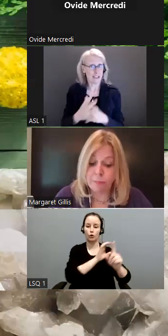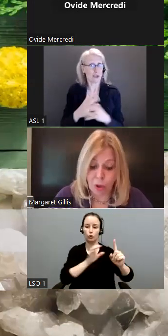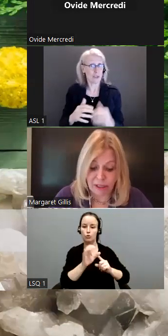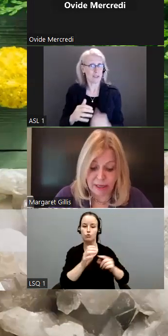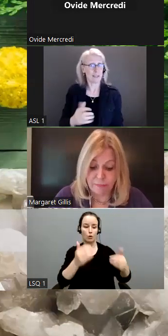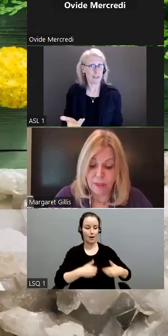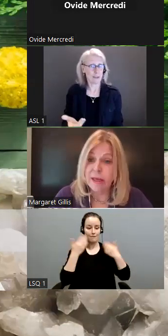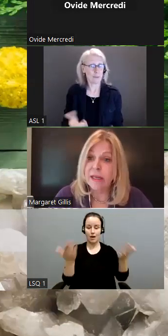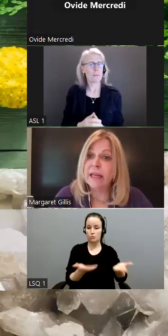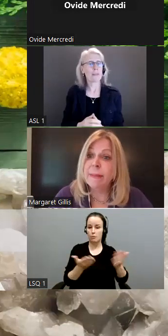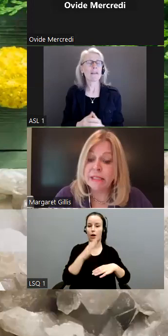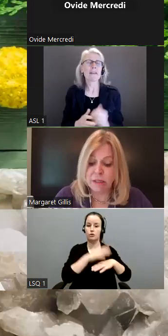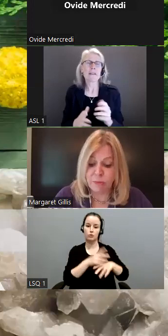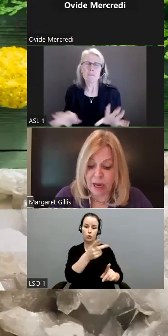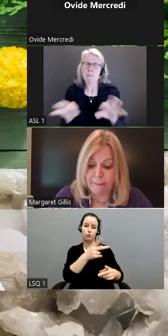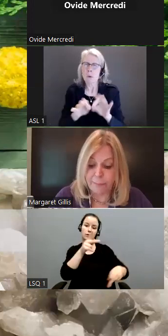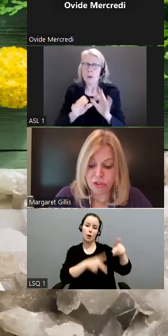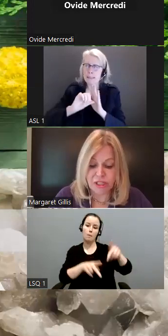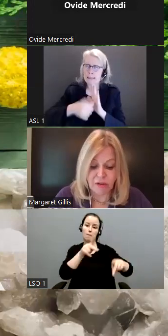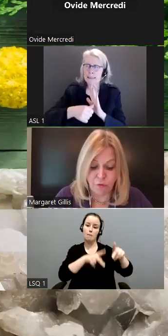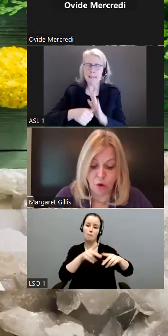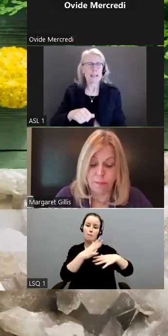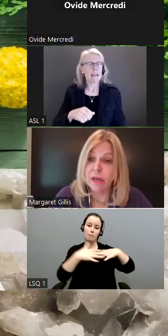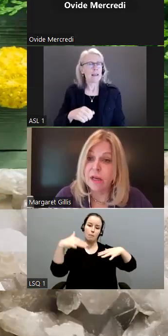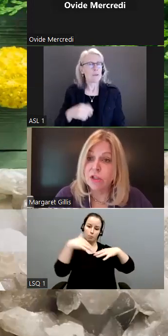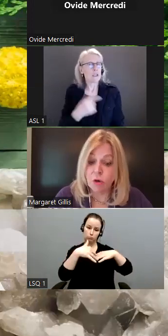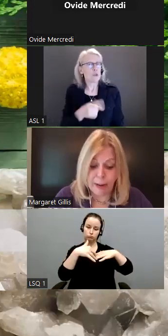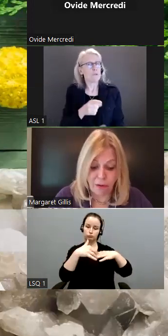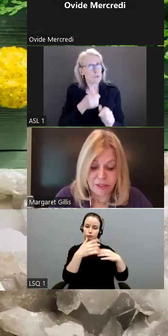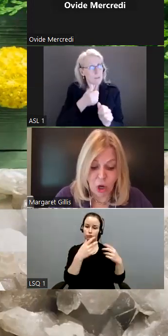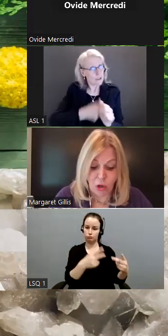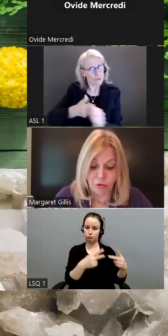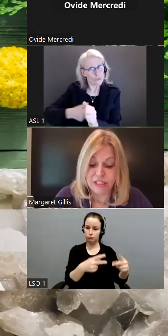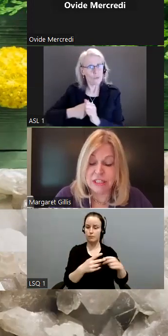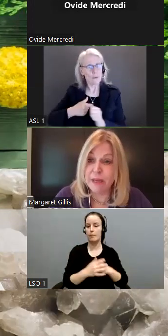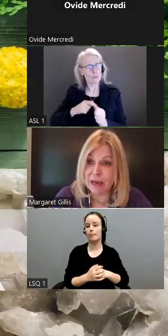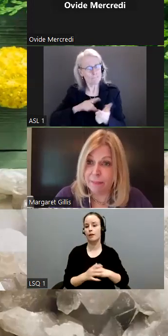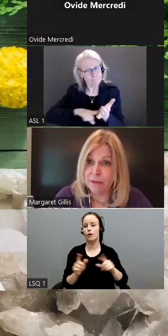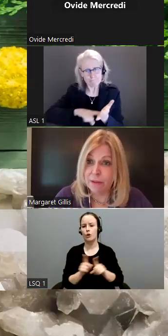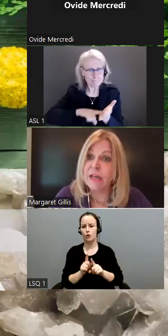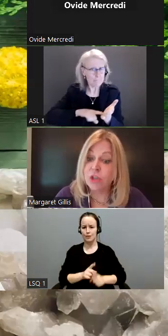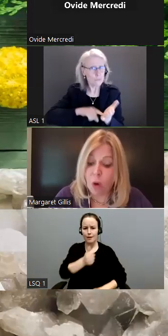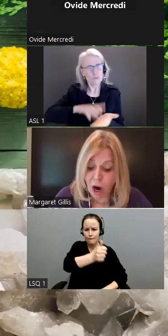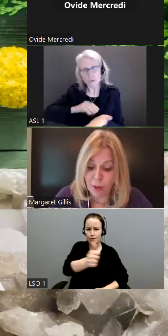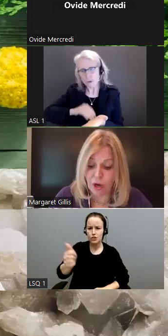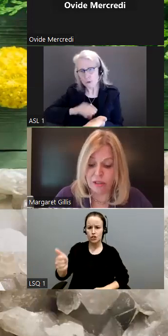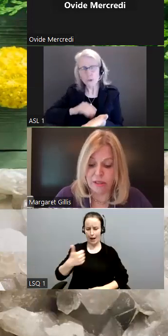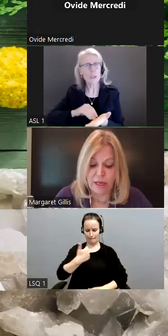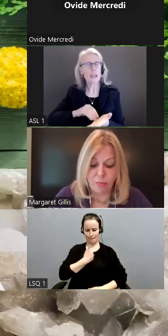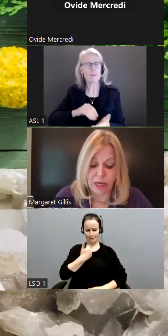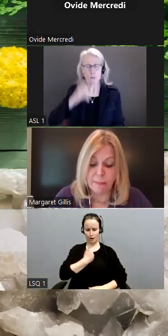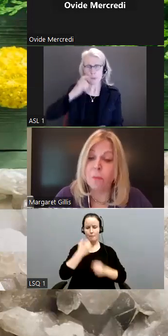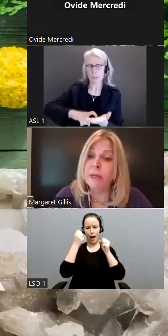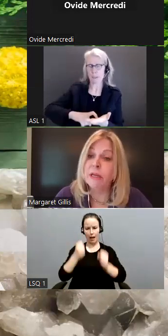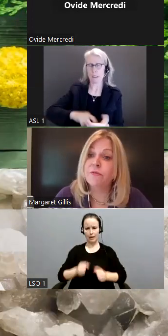Most importantly, commit to become personally informed to empower us all to speak up and do our part